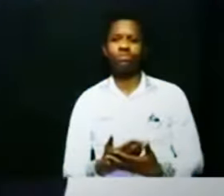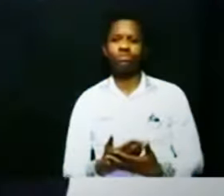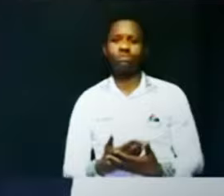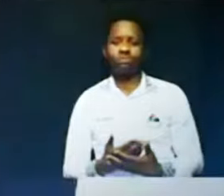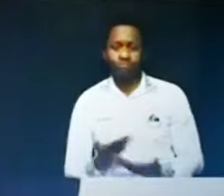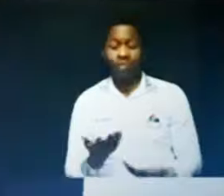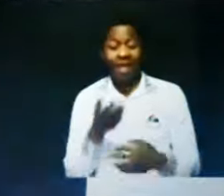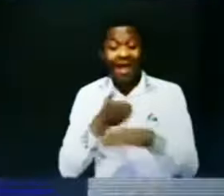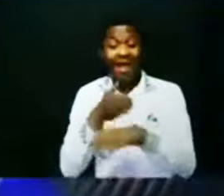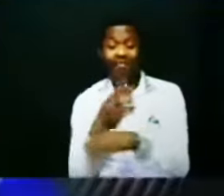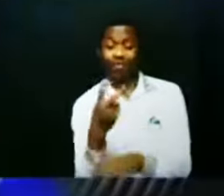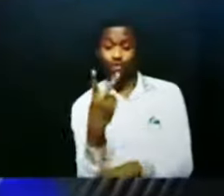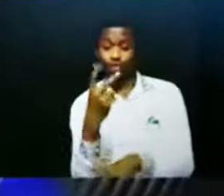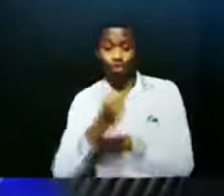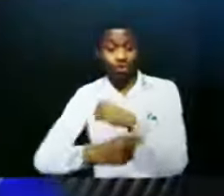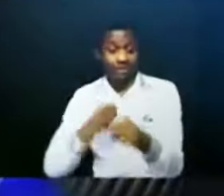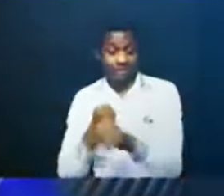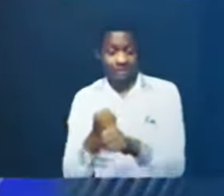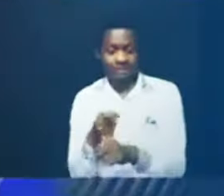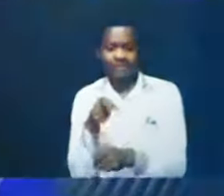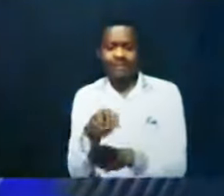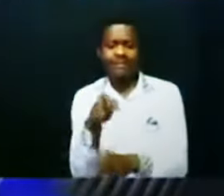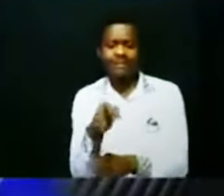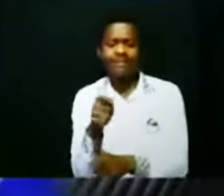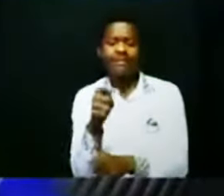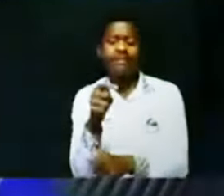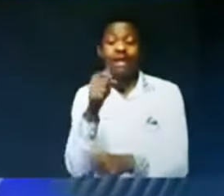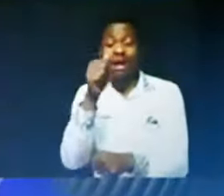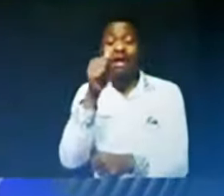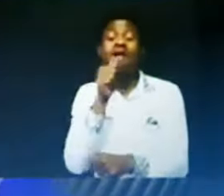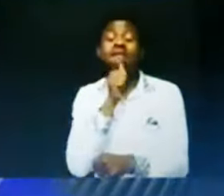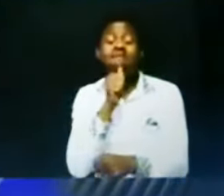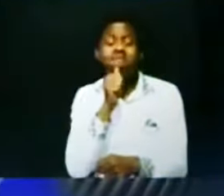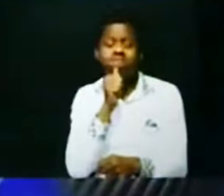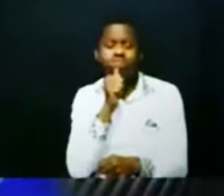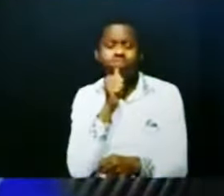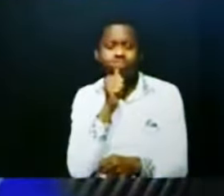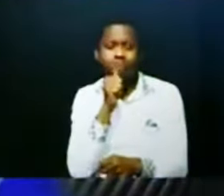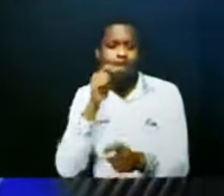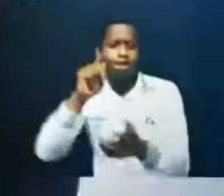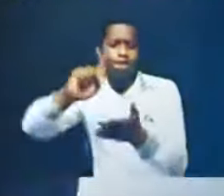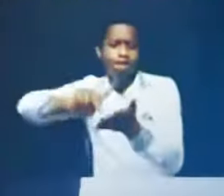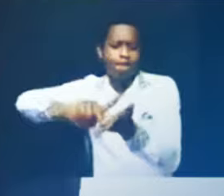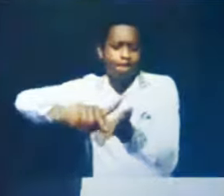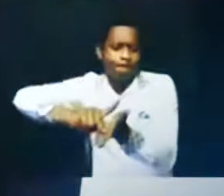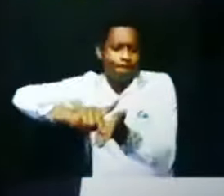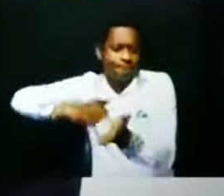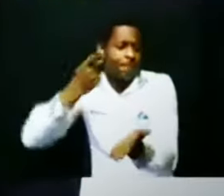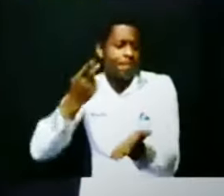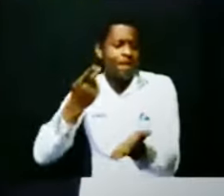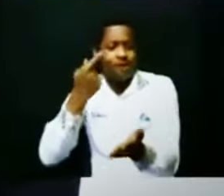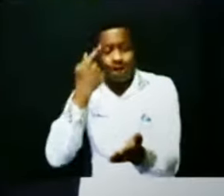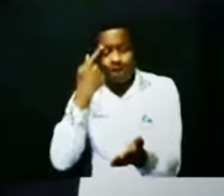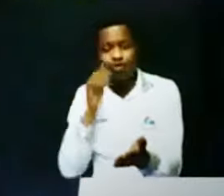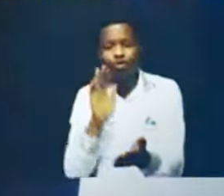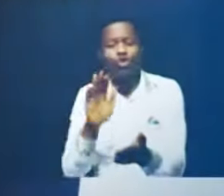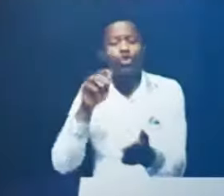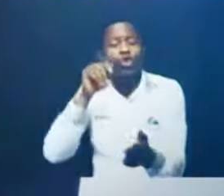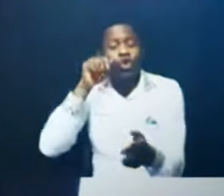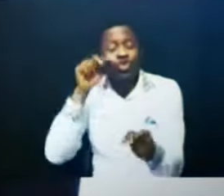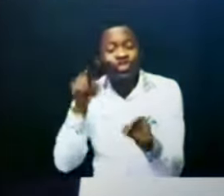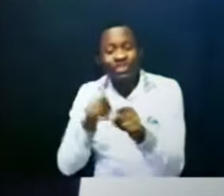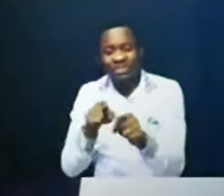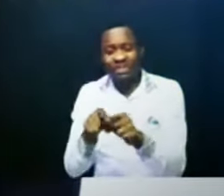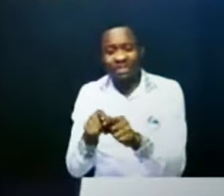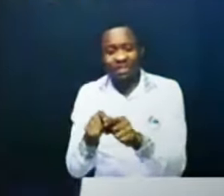after 2 years, Absalom avenged Tamar as the nearest relative by killing